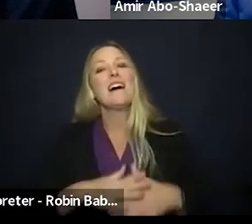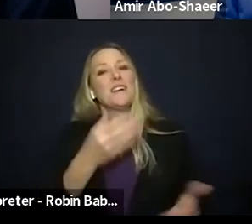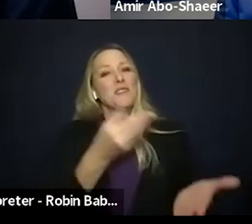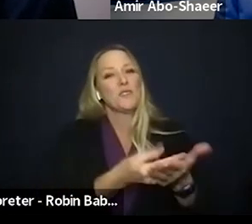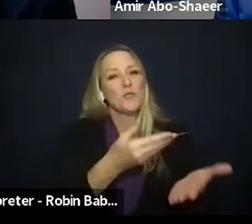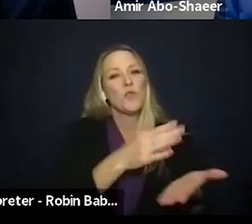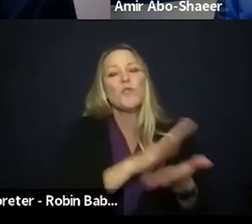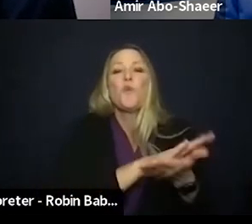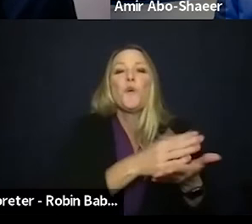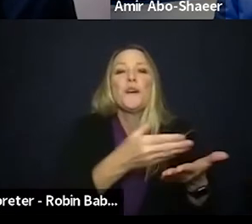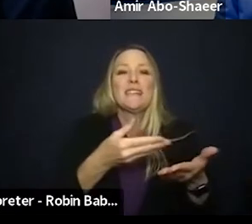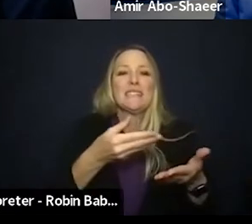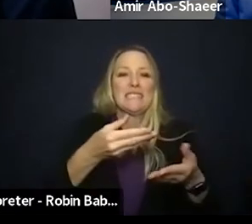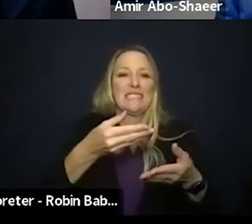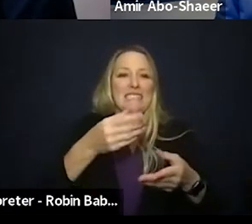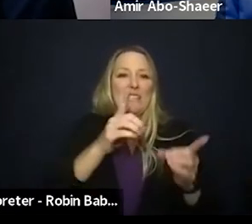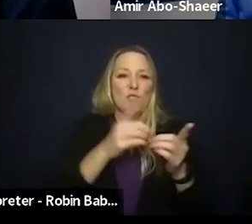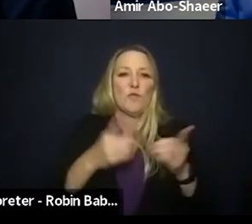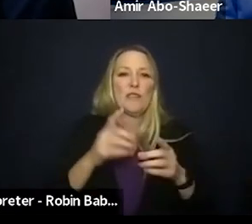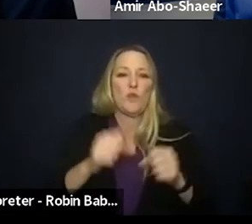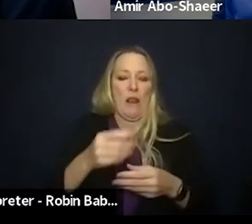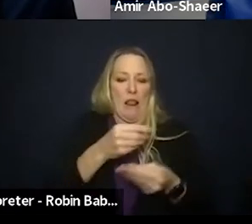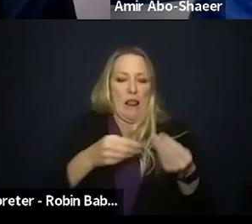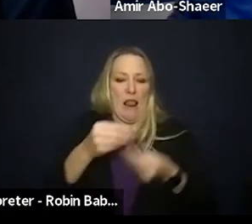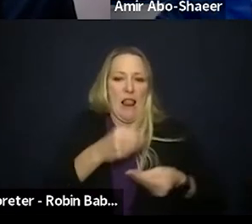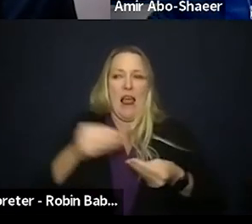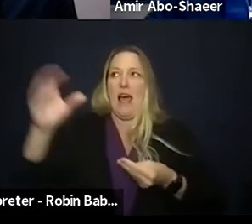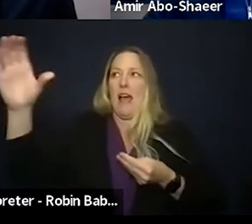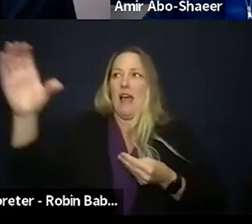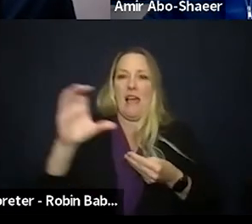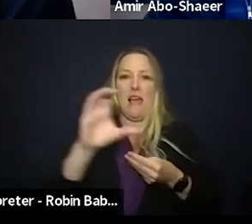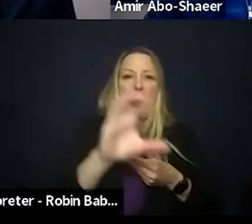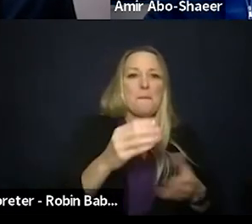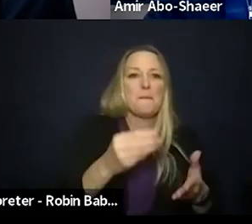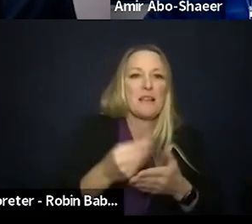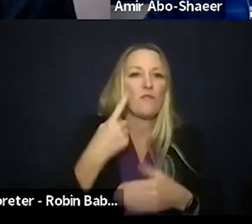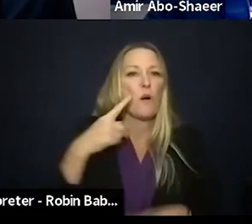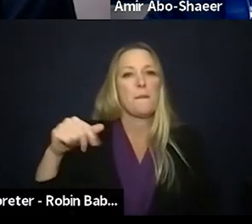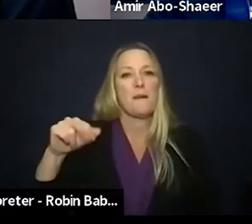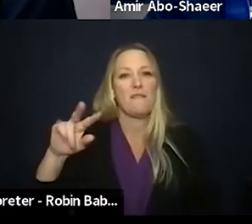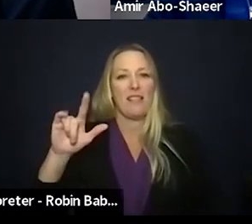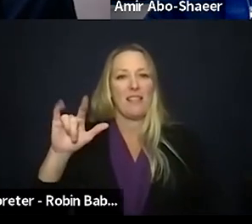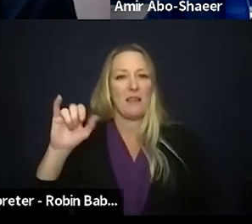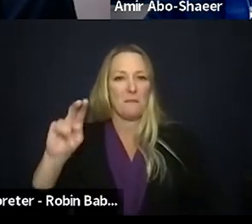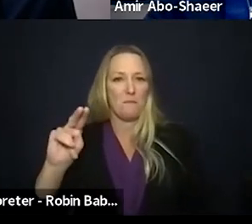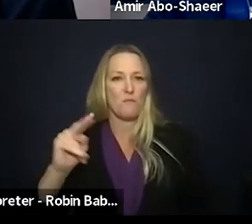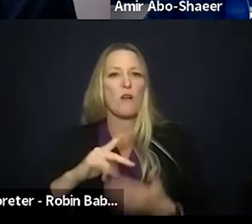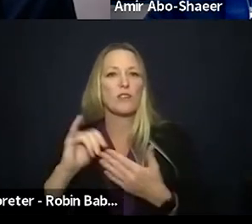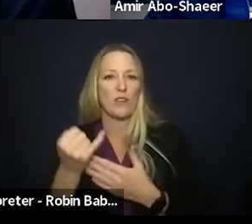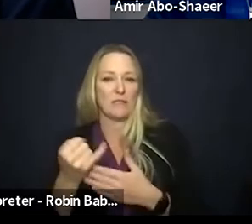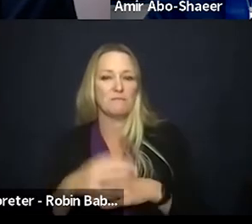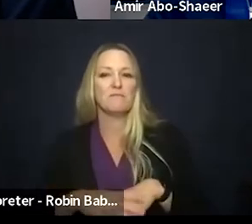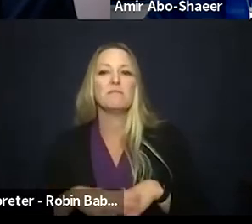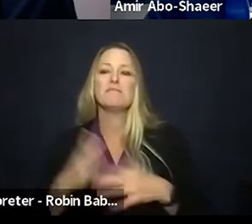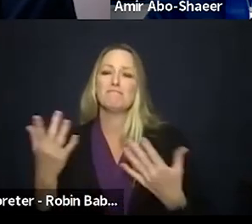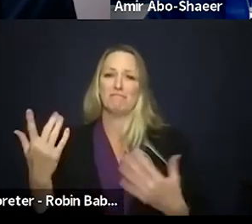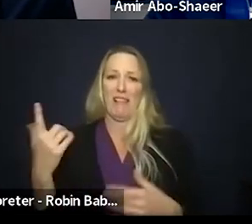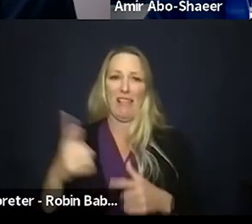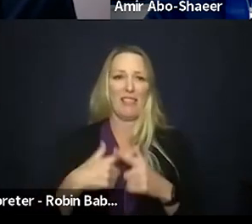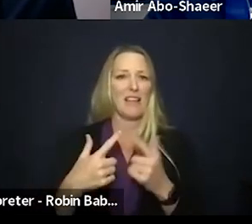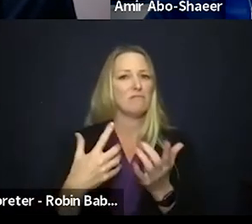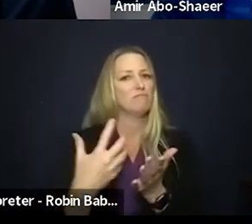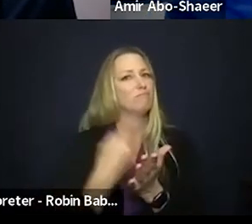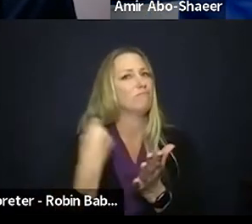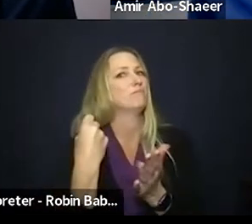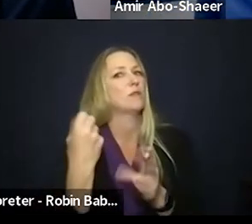budgeted for the portable classrooms to the pavilion project and it was actually leveraged so that we were able to secure an